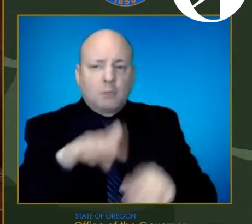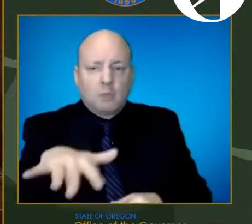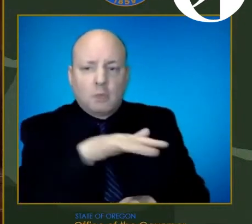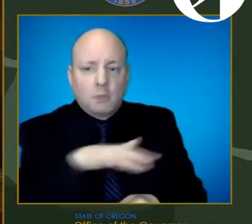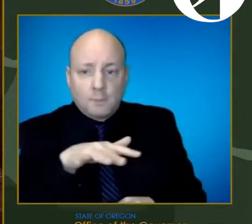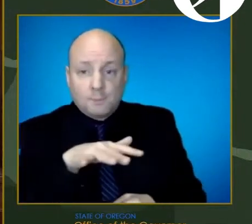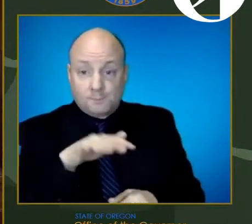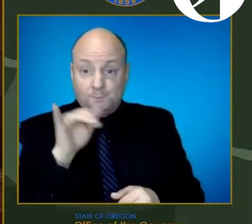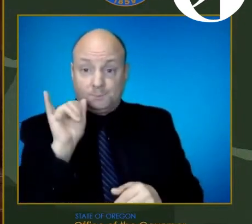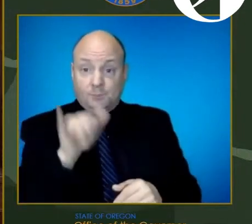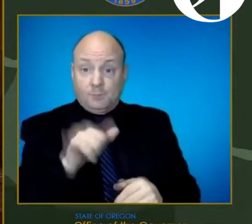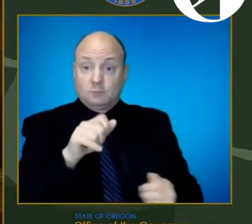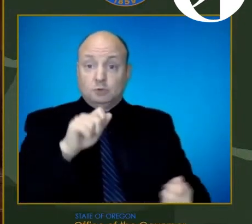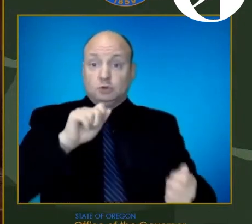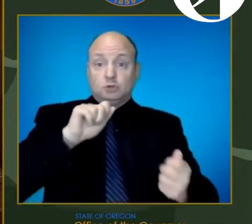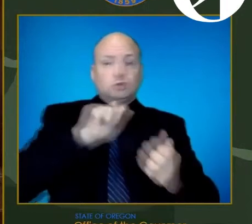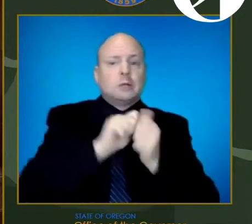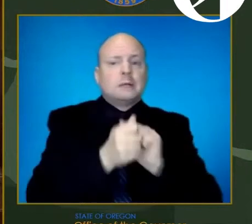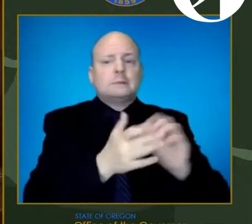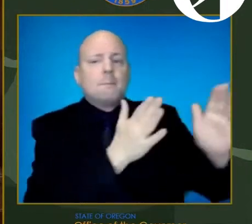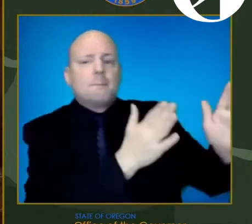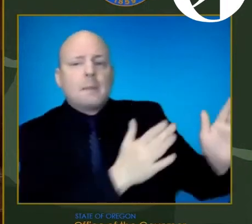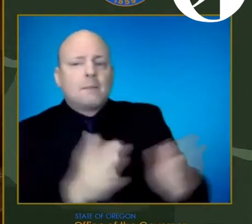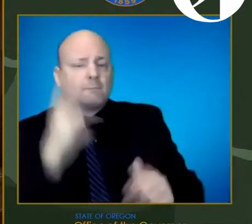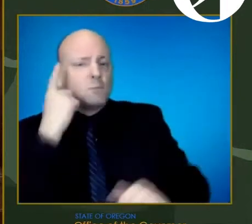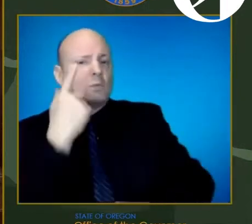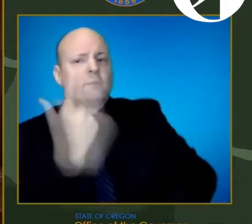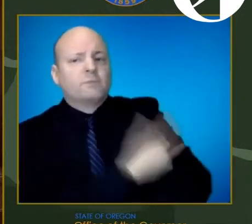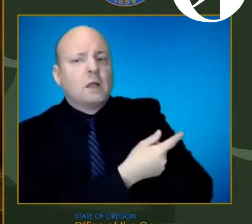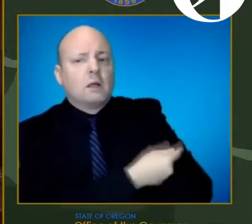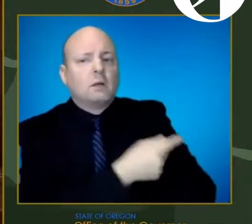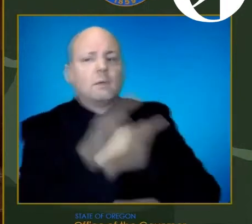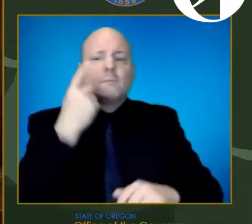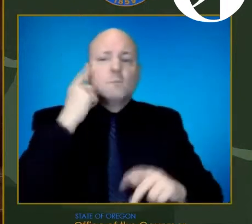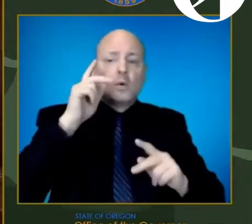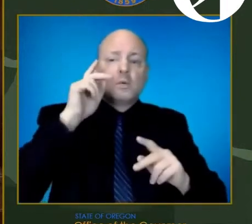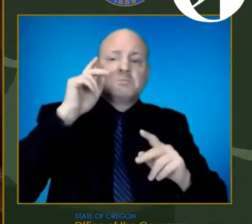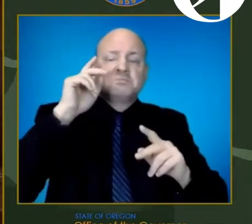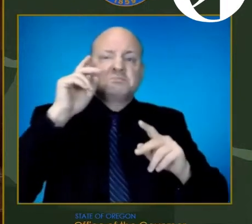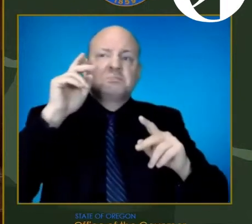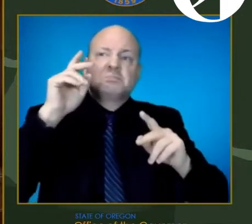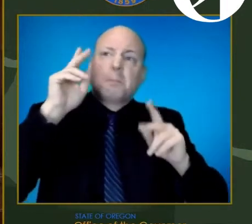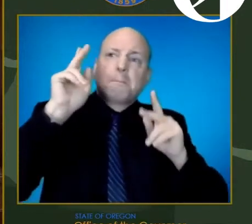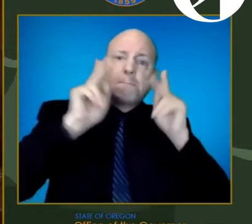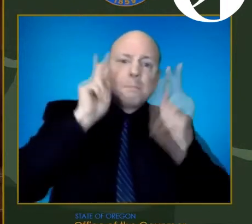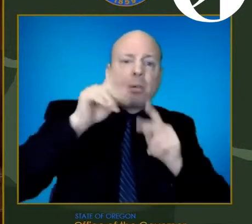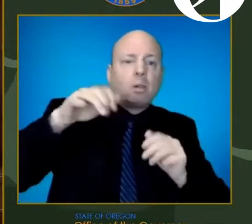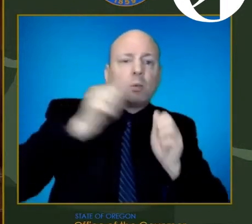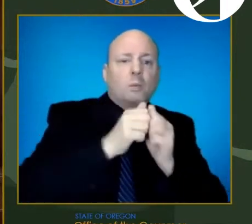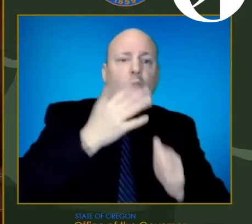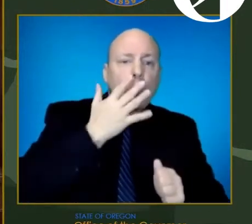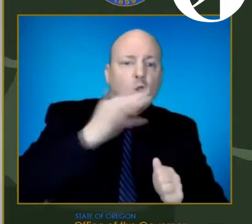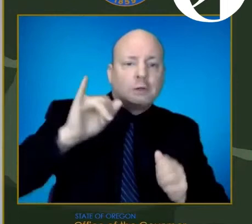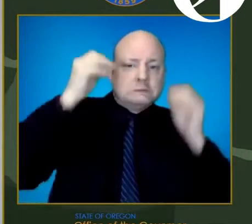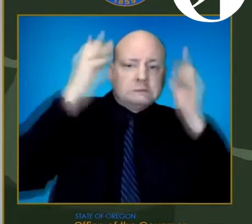of teachers. Could you tell us a little bit about why it's important for these students to be back in the